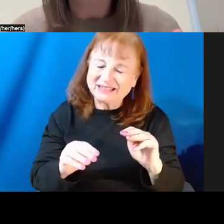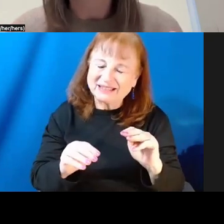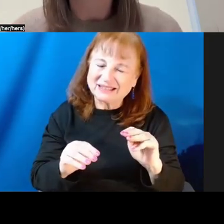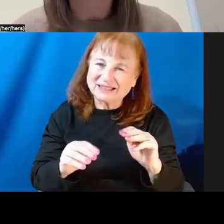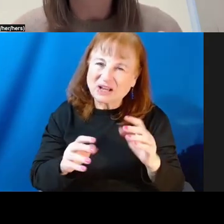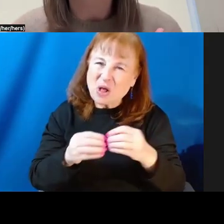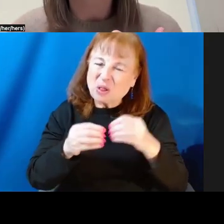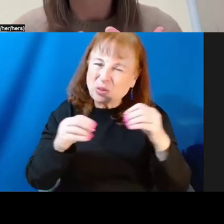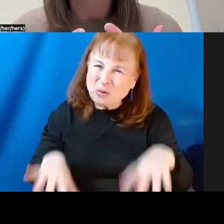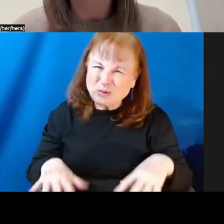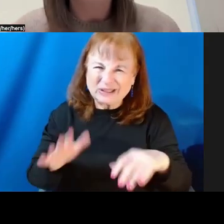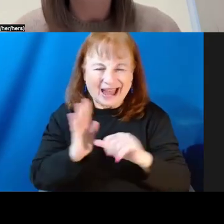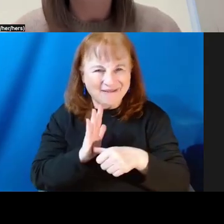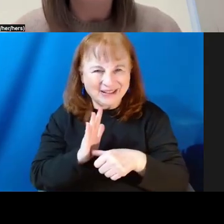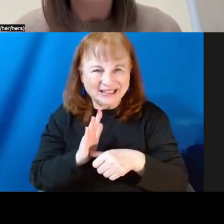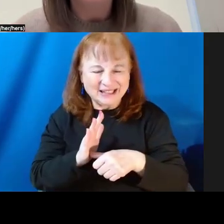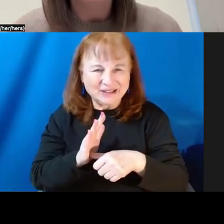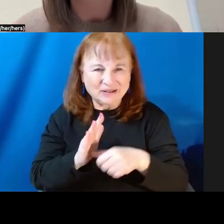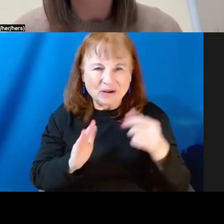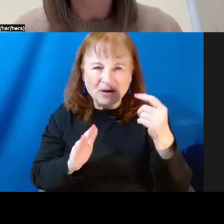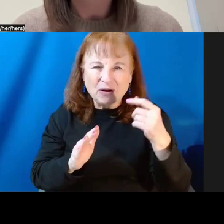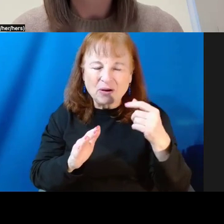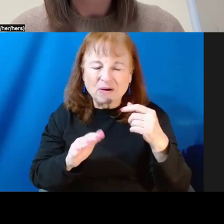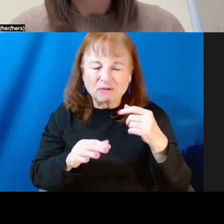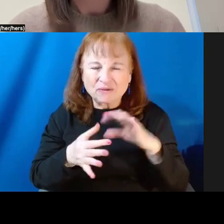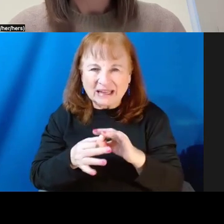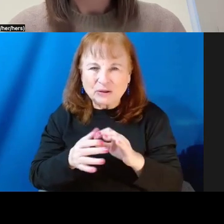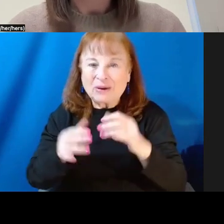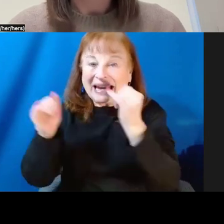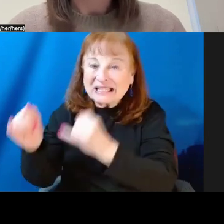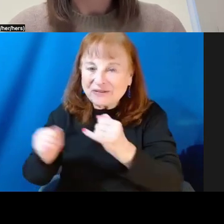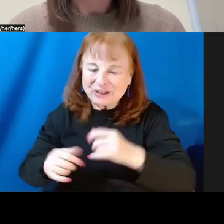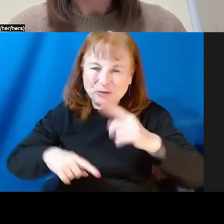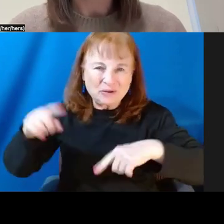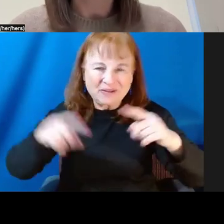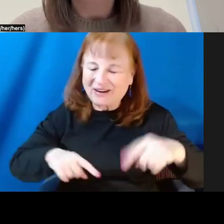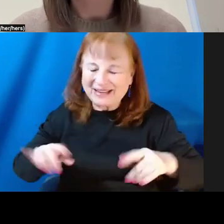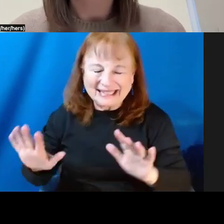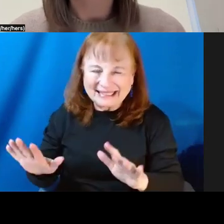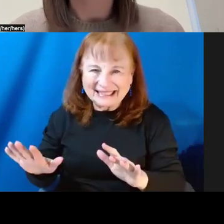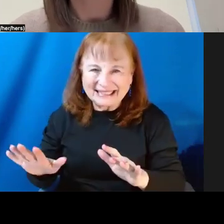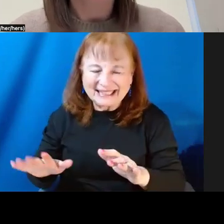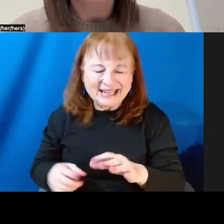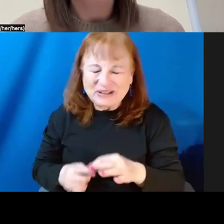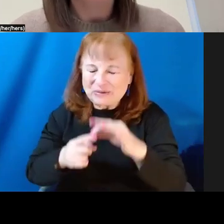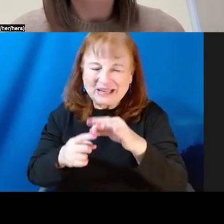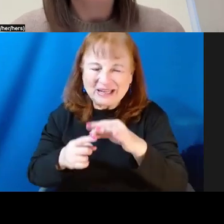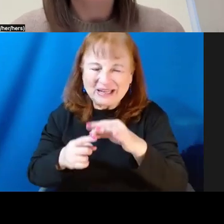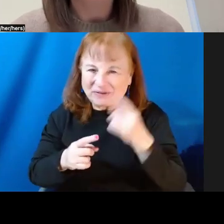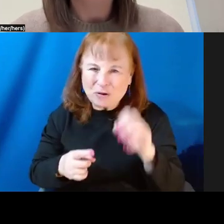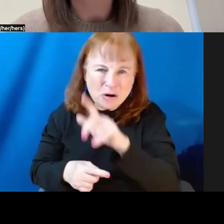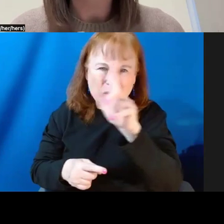lose that emphasis on individual variation and the uniqueness of early